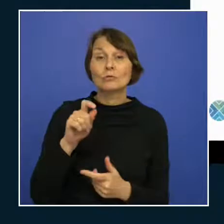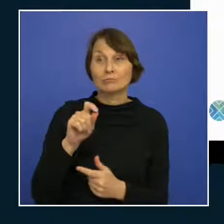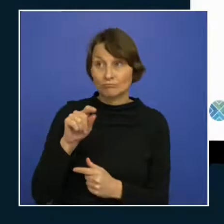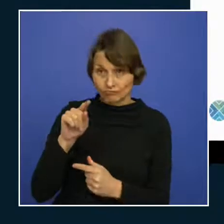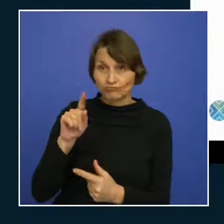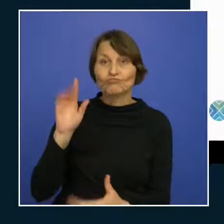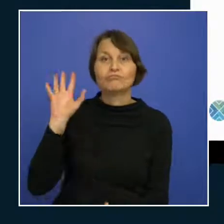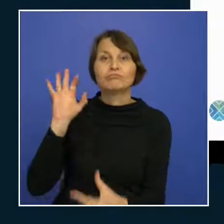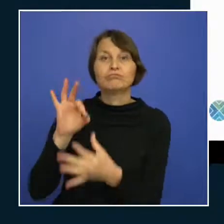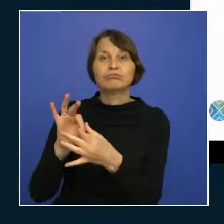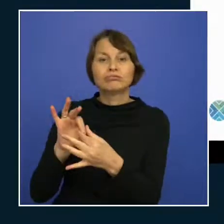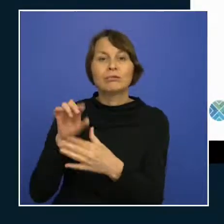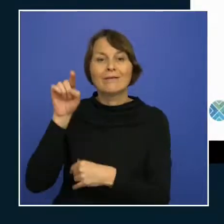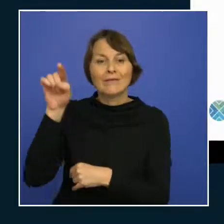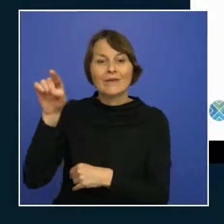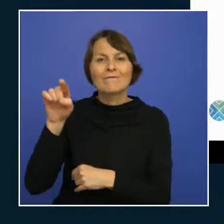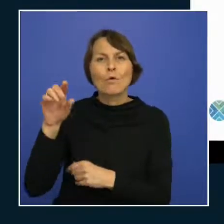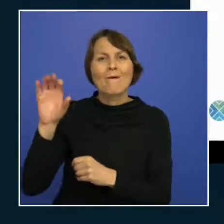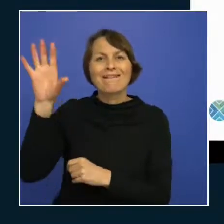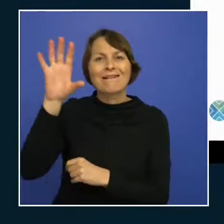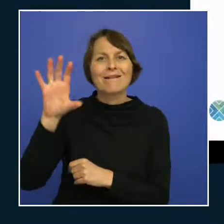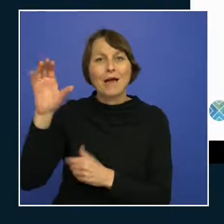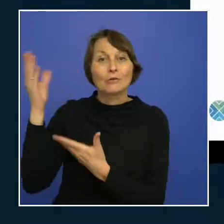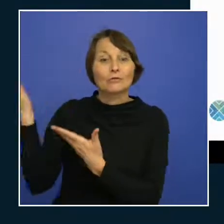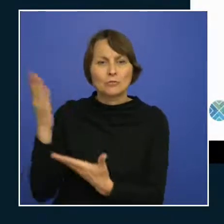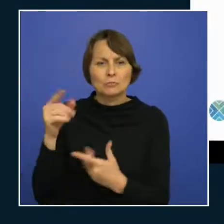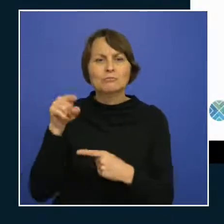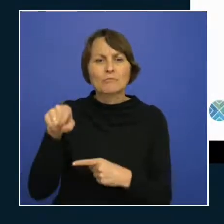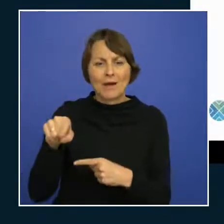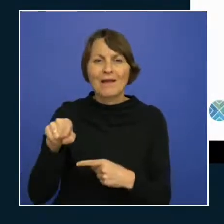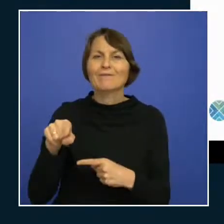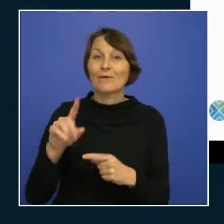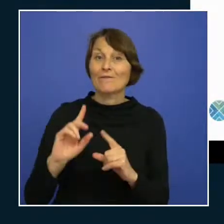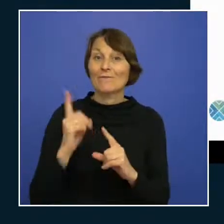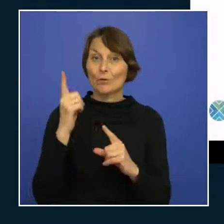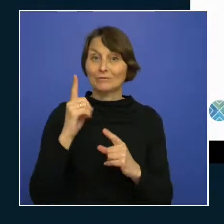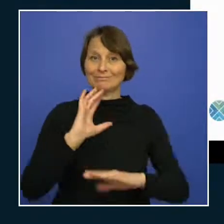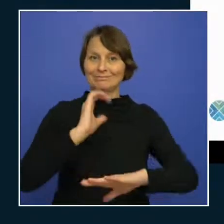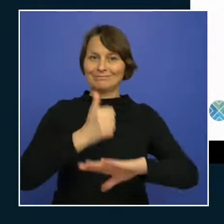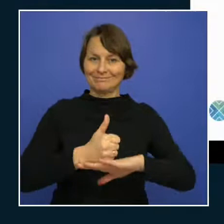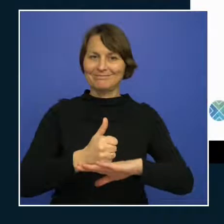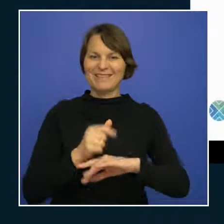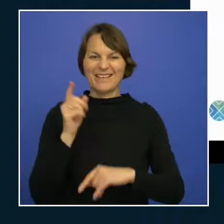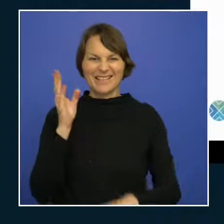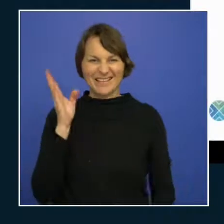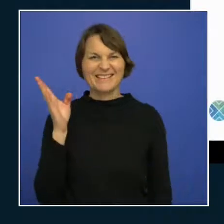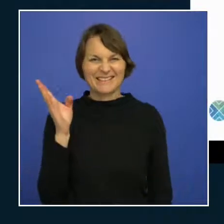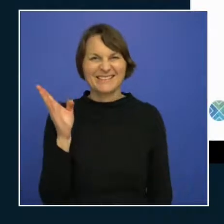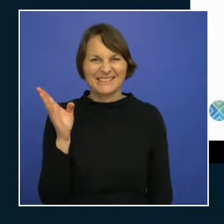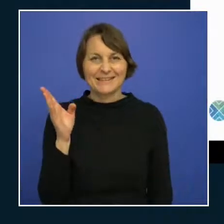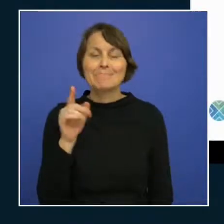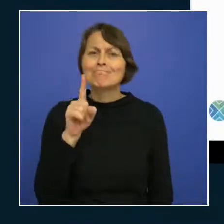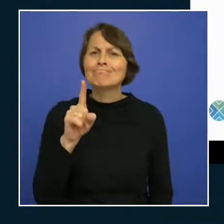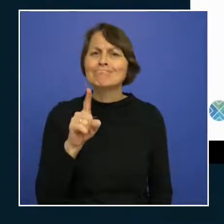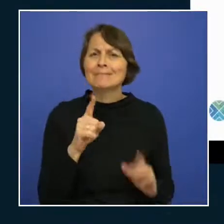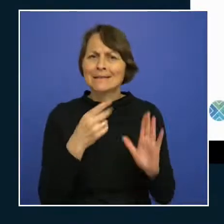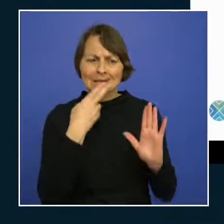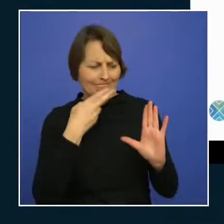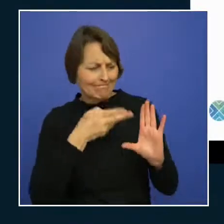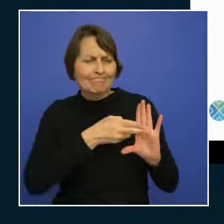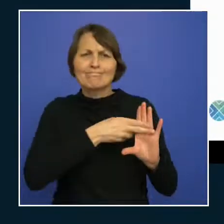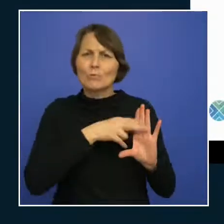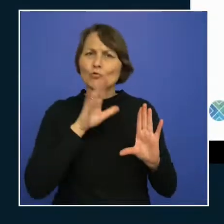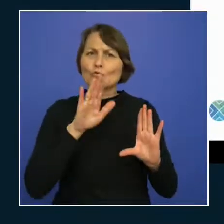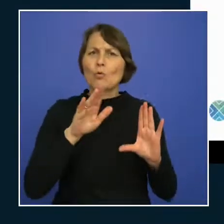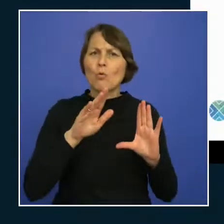Azure Active Directory instance, is created. And this tenant represents your organization and is the first layer